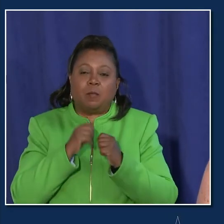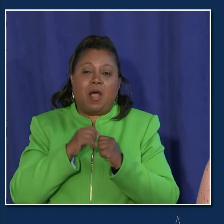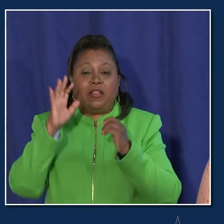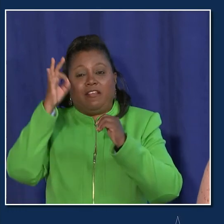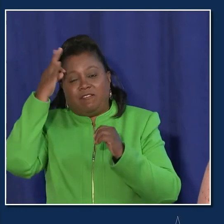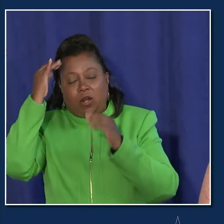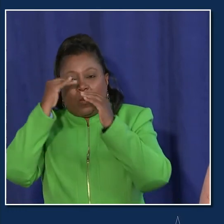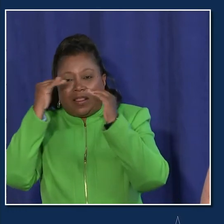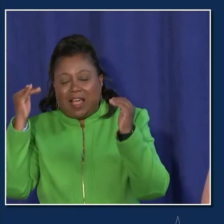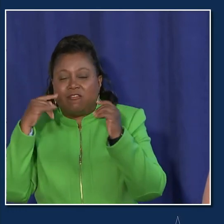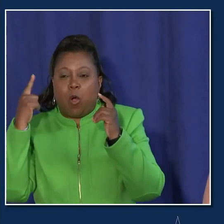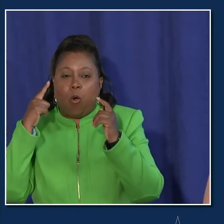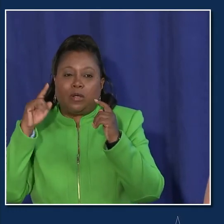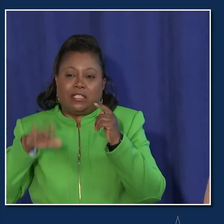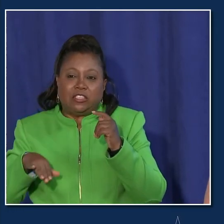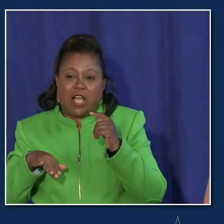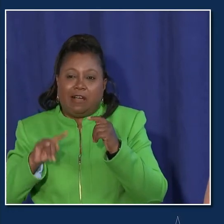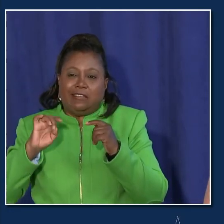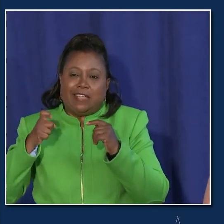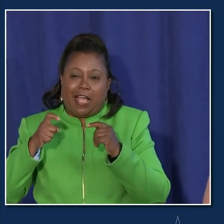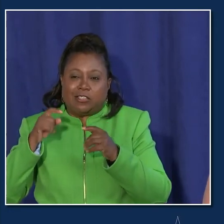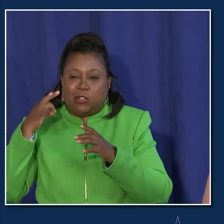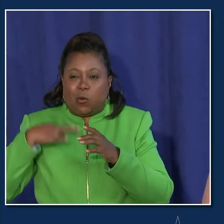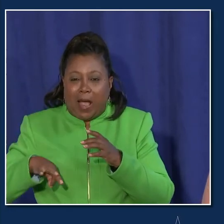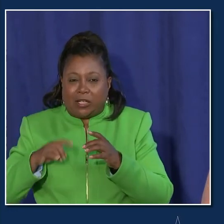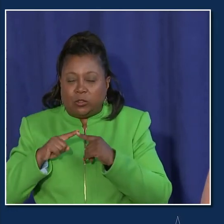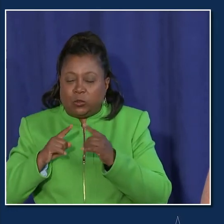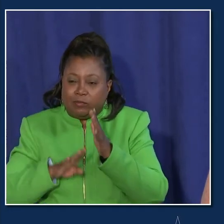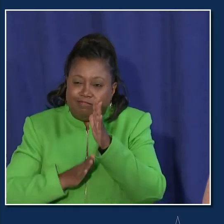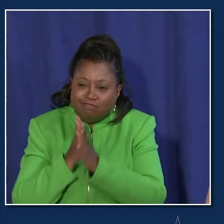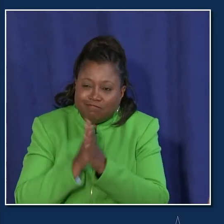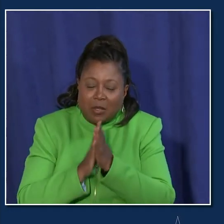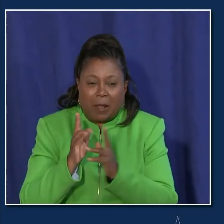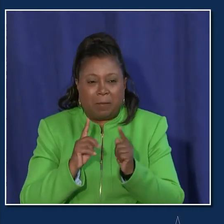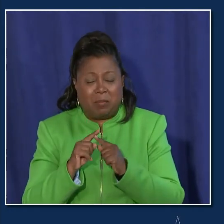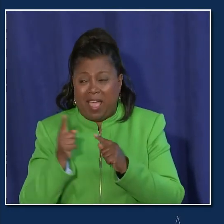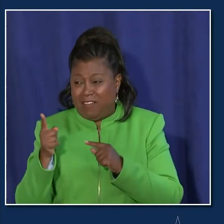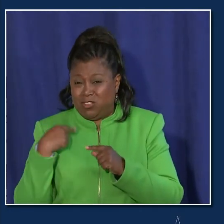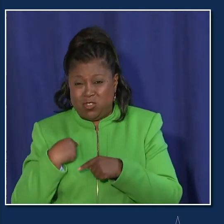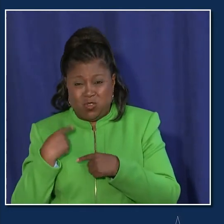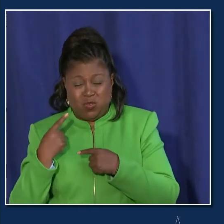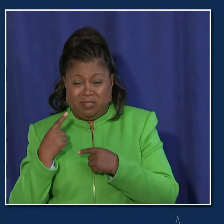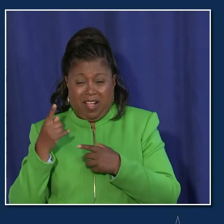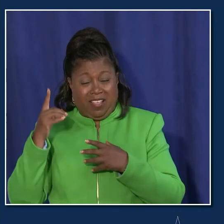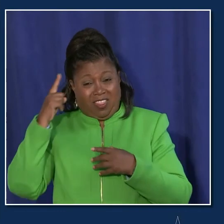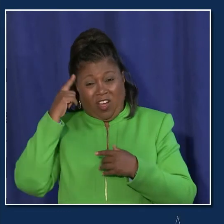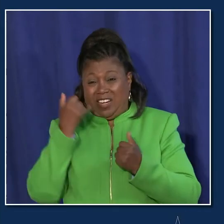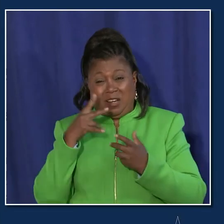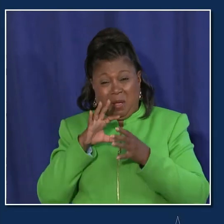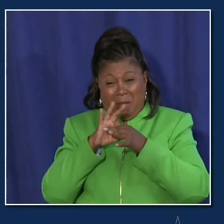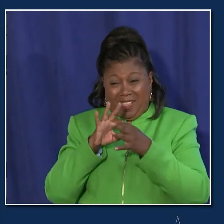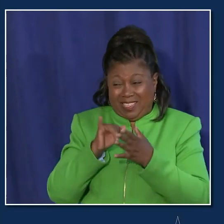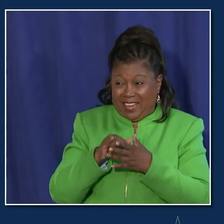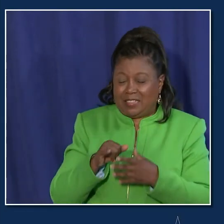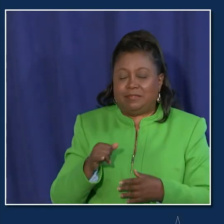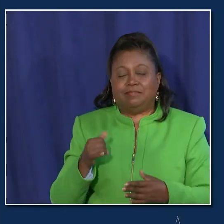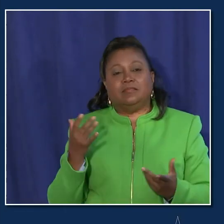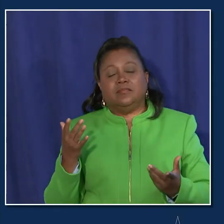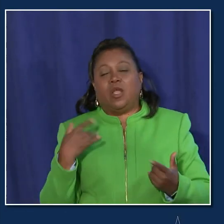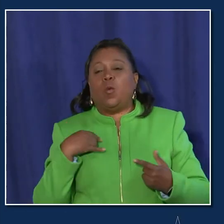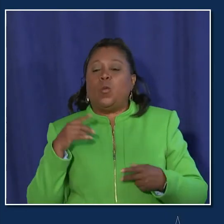federal level, holding a child tax credit, to incentivize folks. Have you entertained anything along those lines?